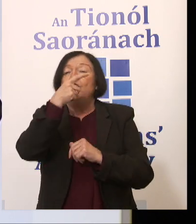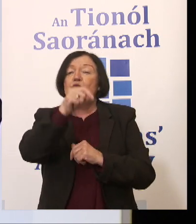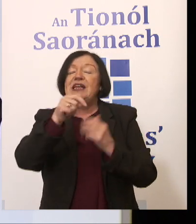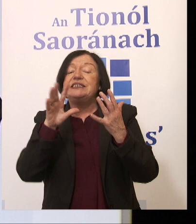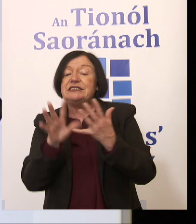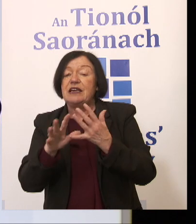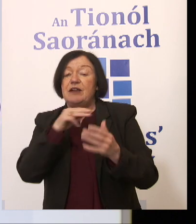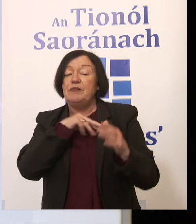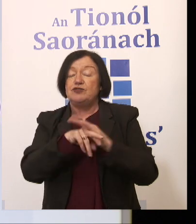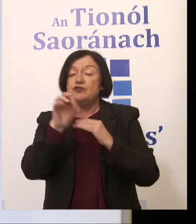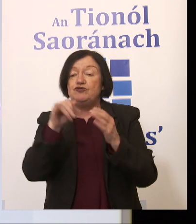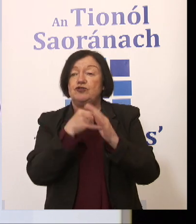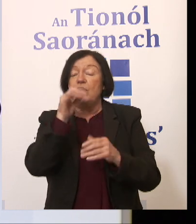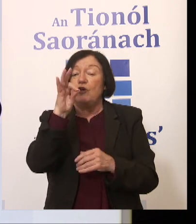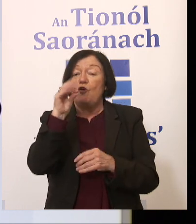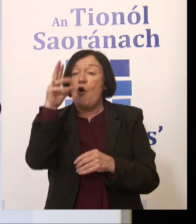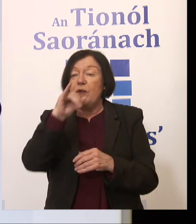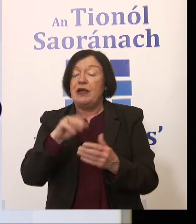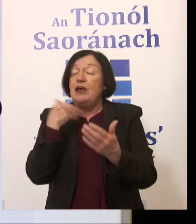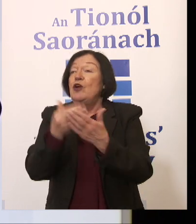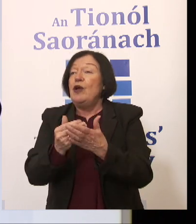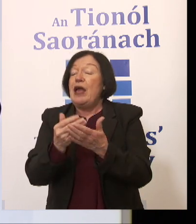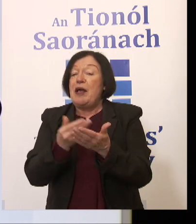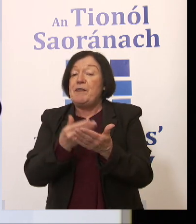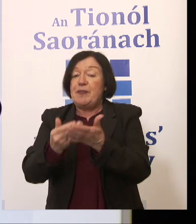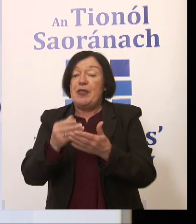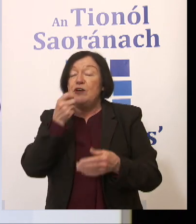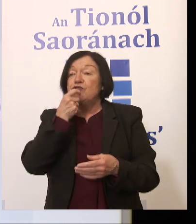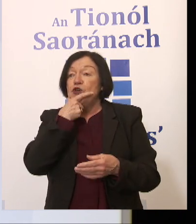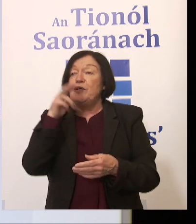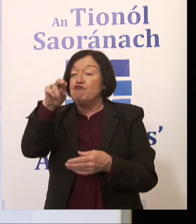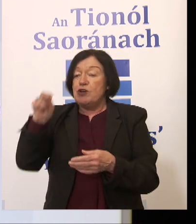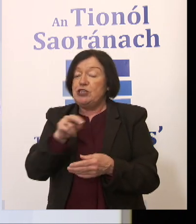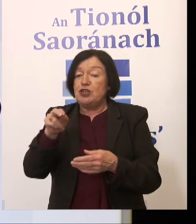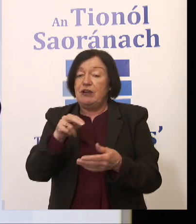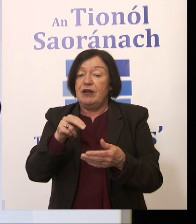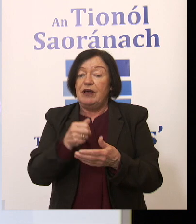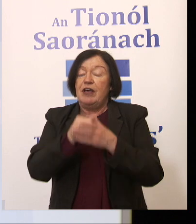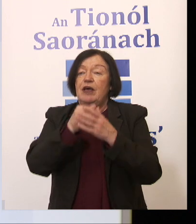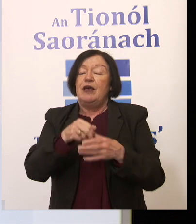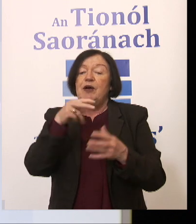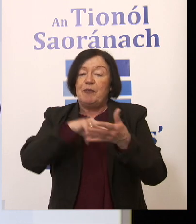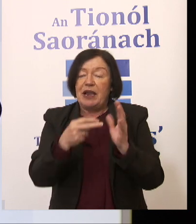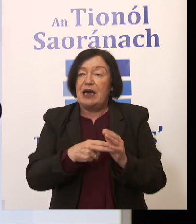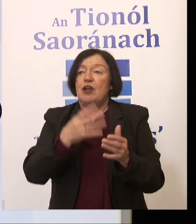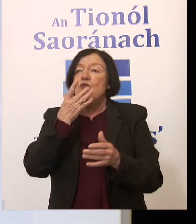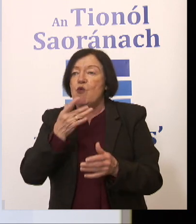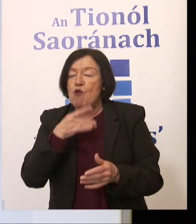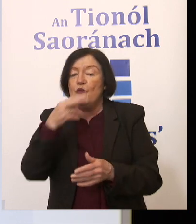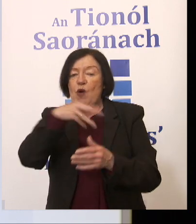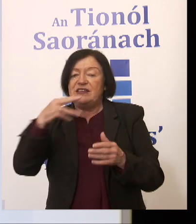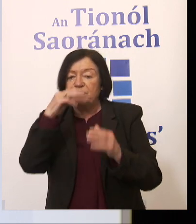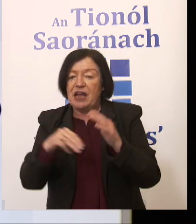2010, Minister John Gormley introduced a bill which proposed a Dublin Regional Authority with planning, waste management, water and